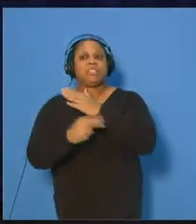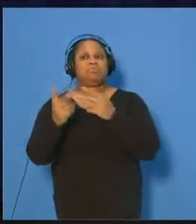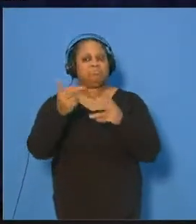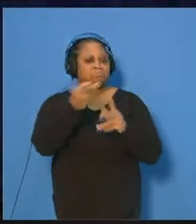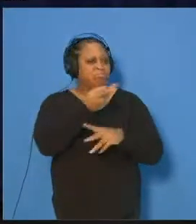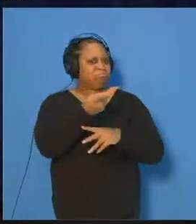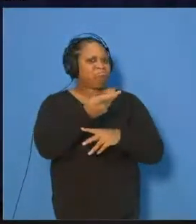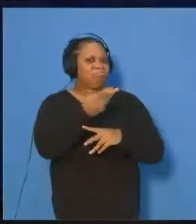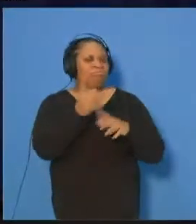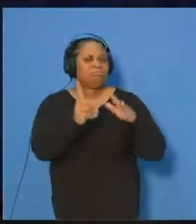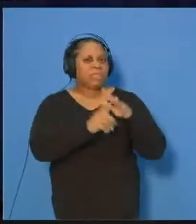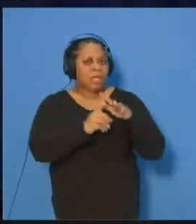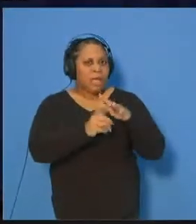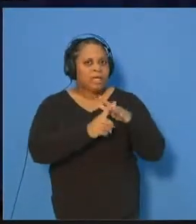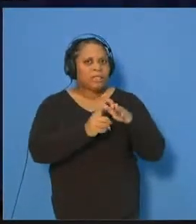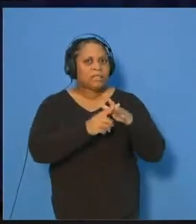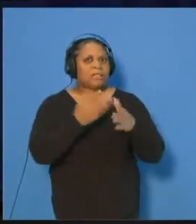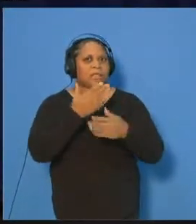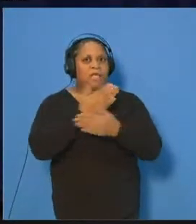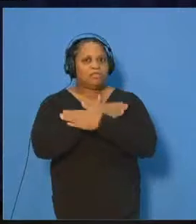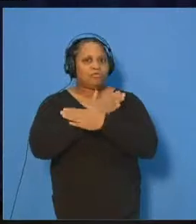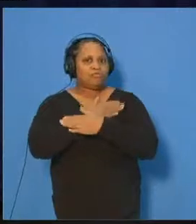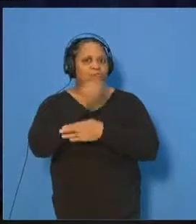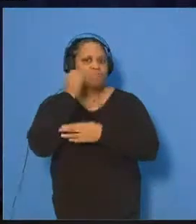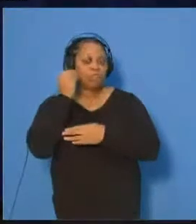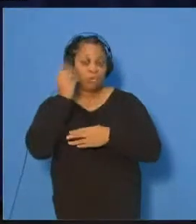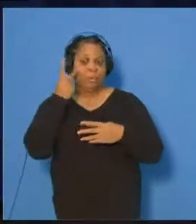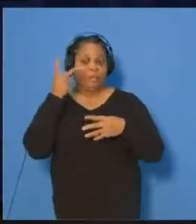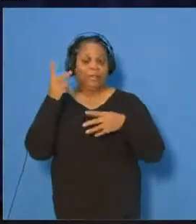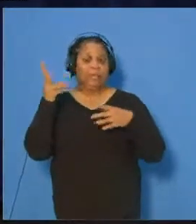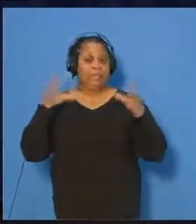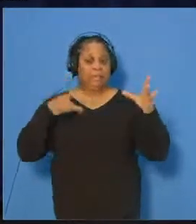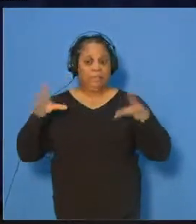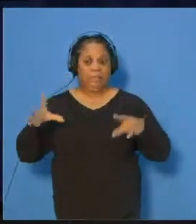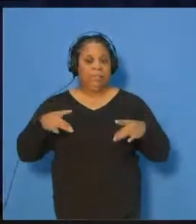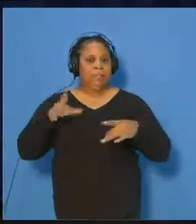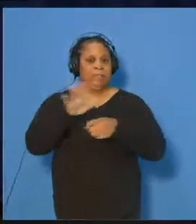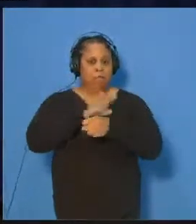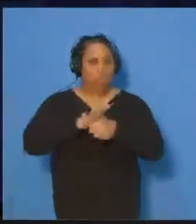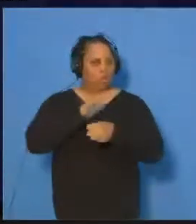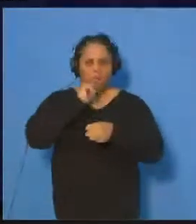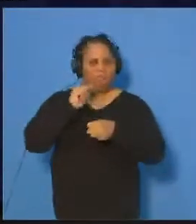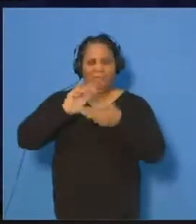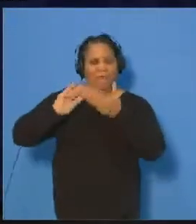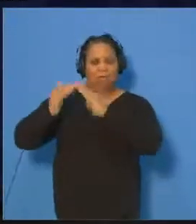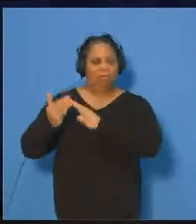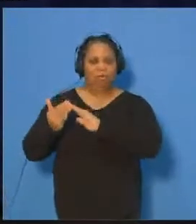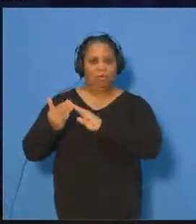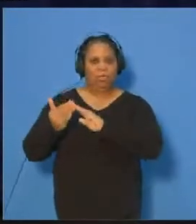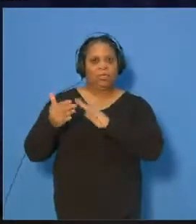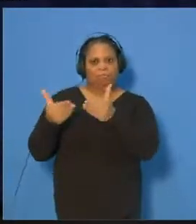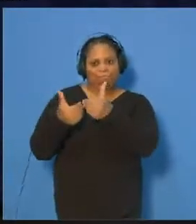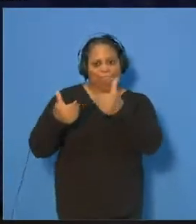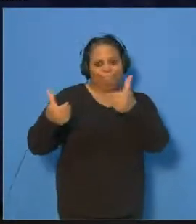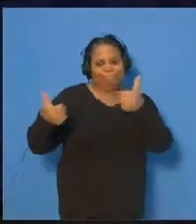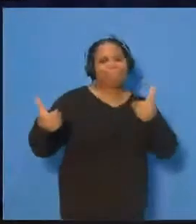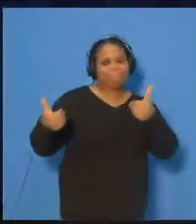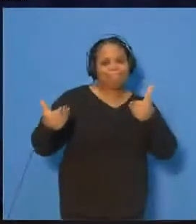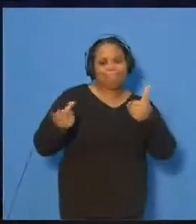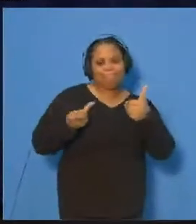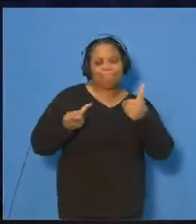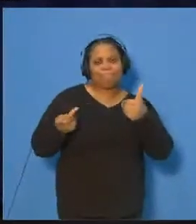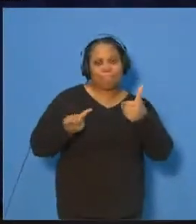homes, the level of community transmission which we've seen, or local transmission, not community transmission, they are two particularly separate